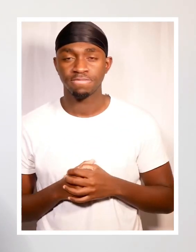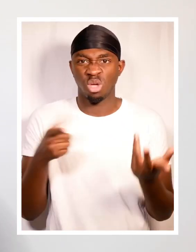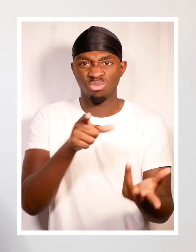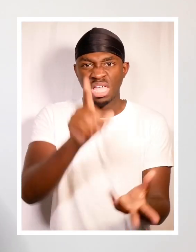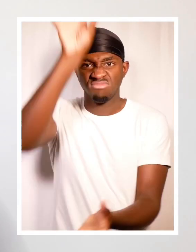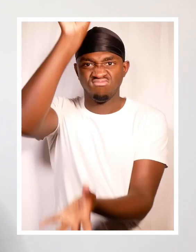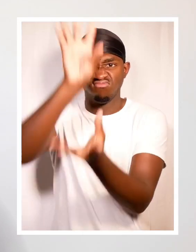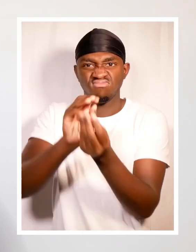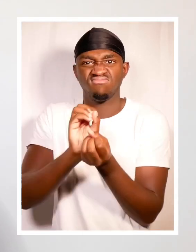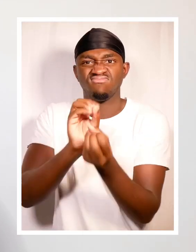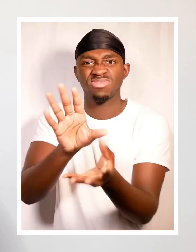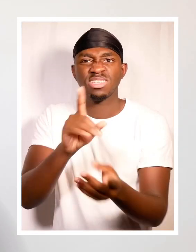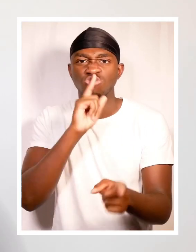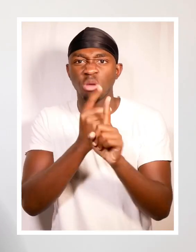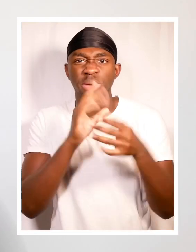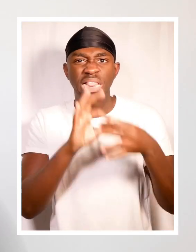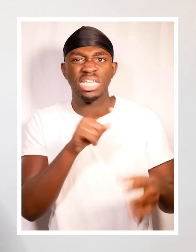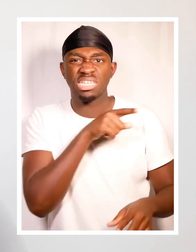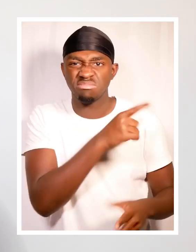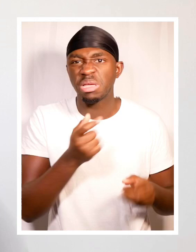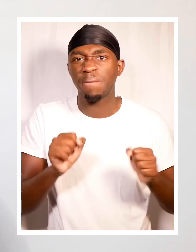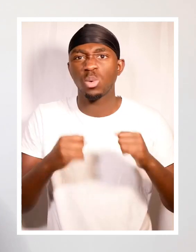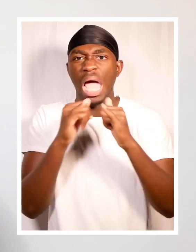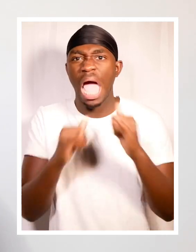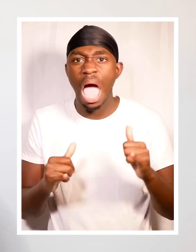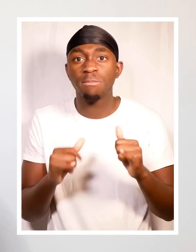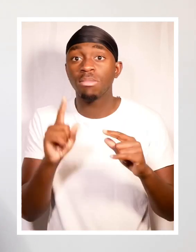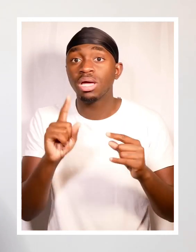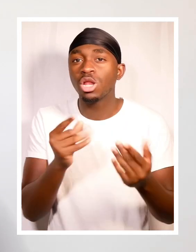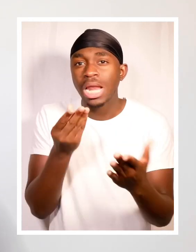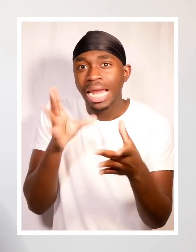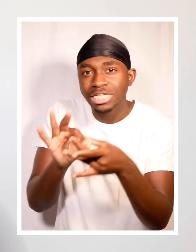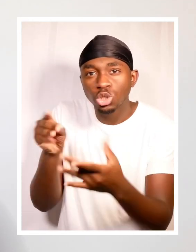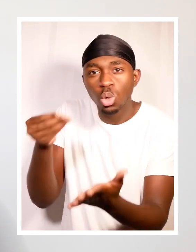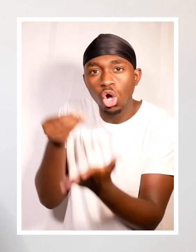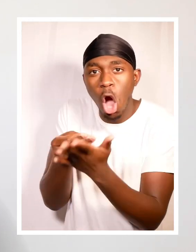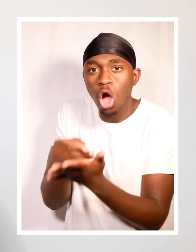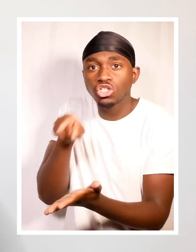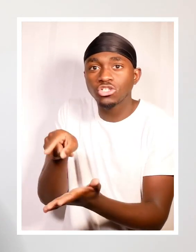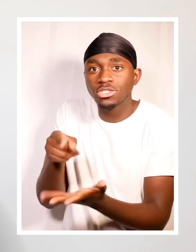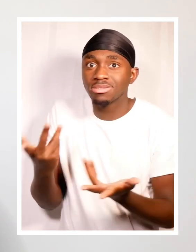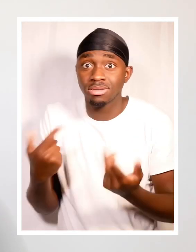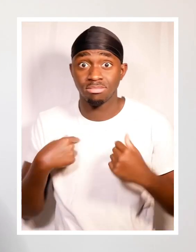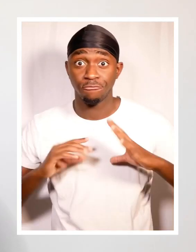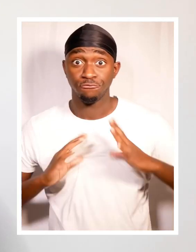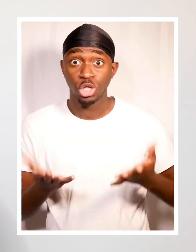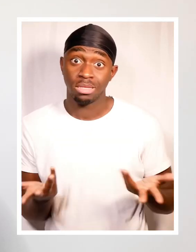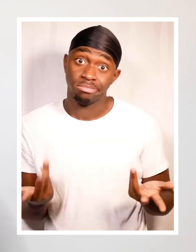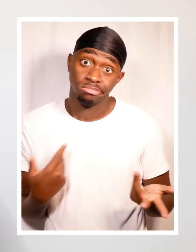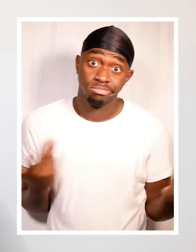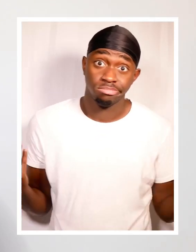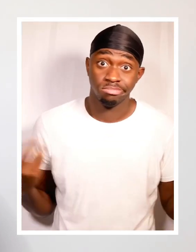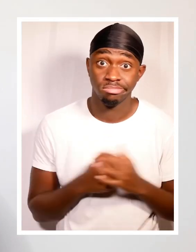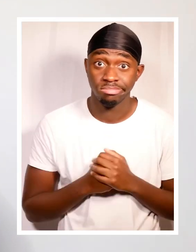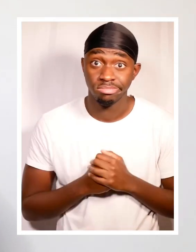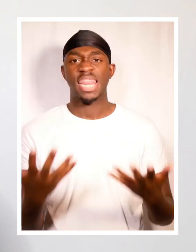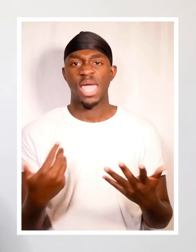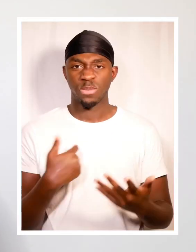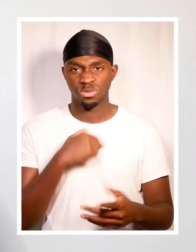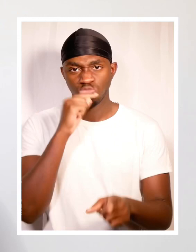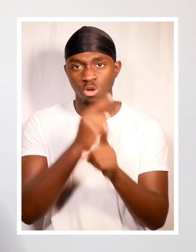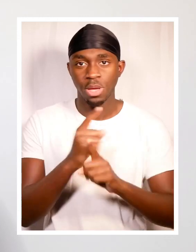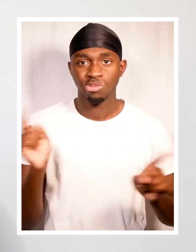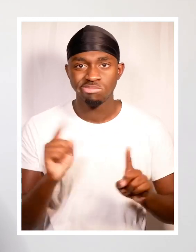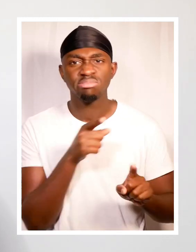still doing um this sort of boot camp at the moment and i'm assuming like with the whole covid